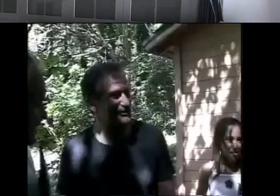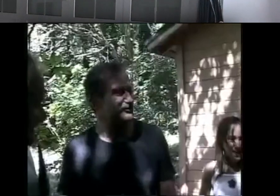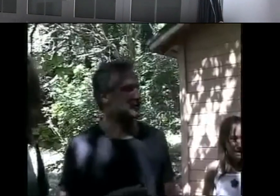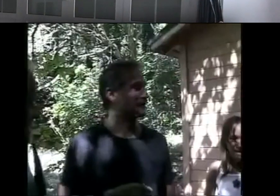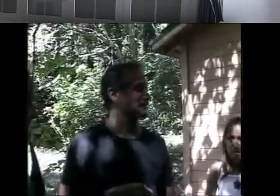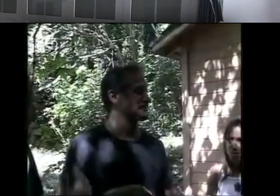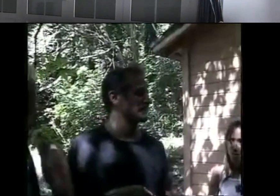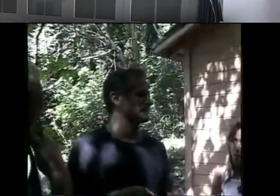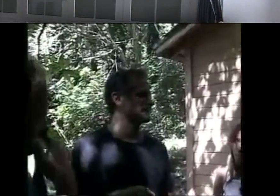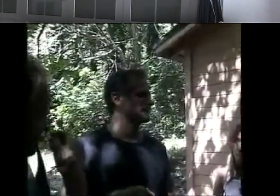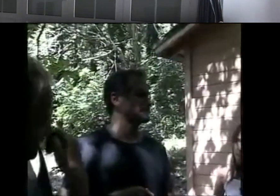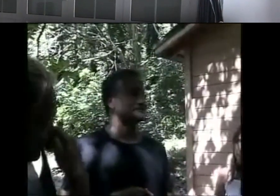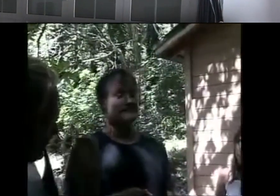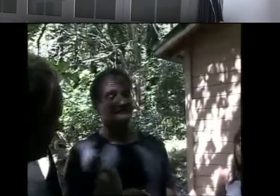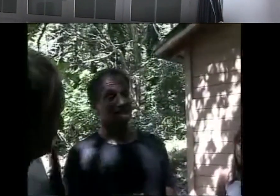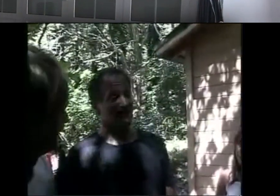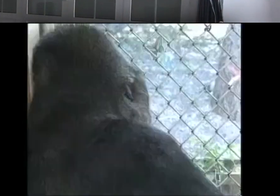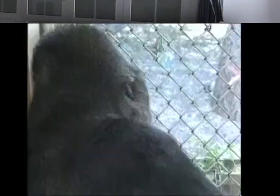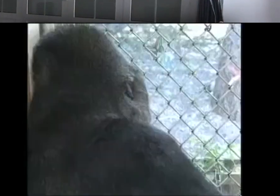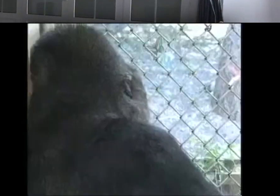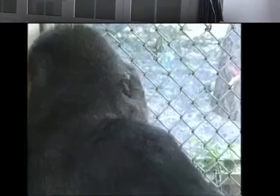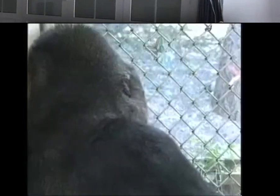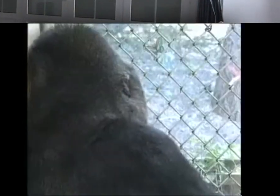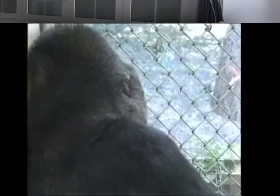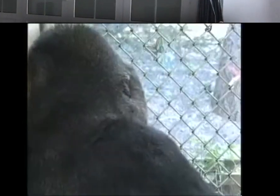Can she turn out the window just like...